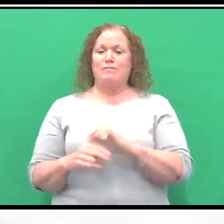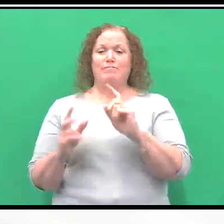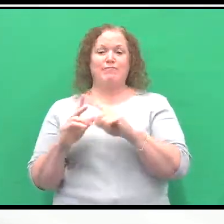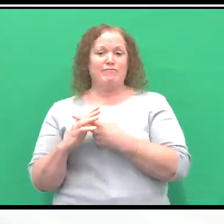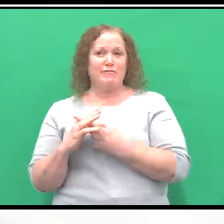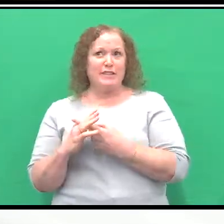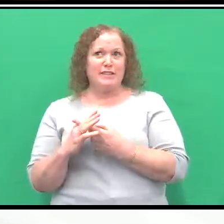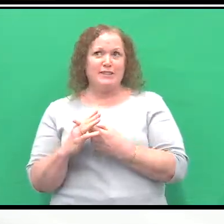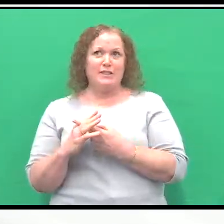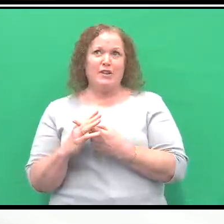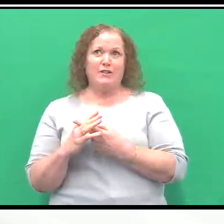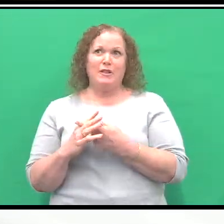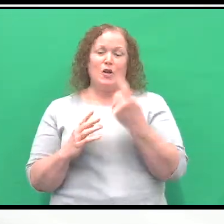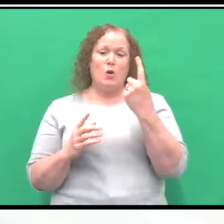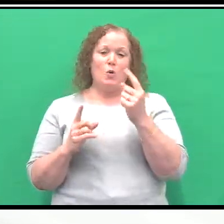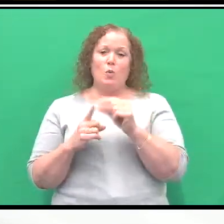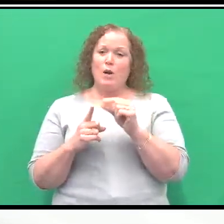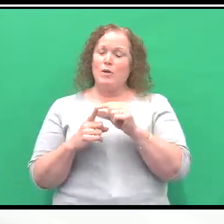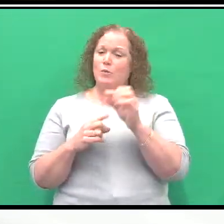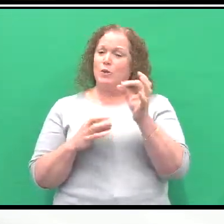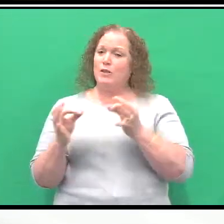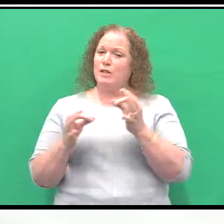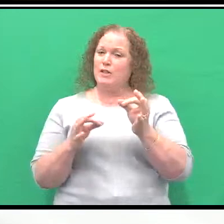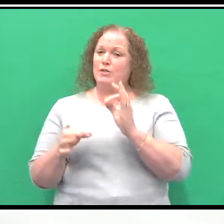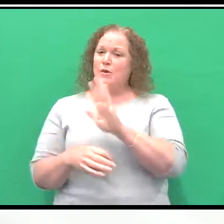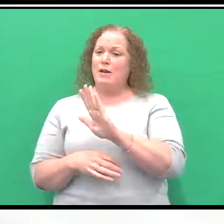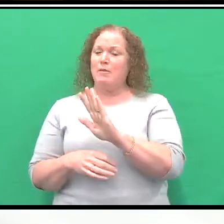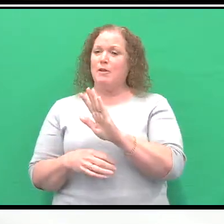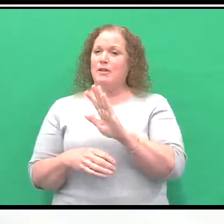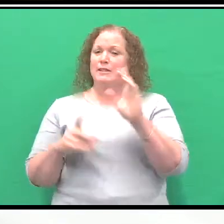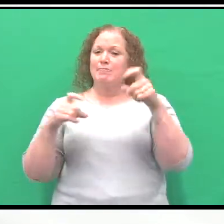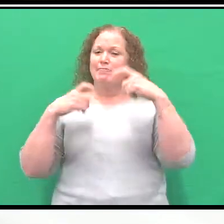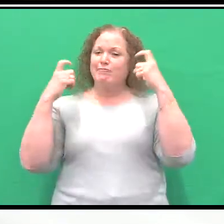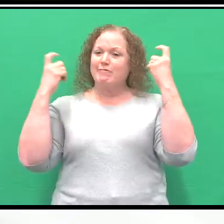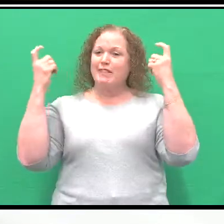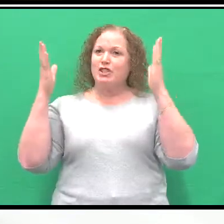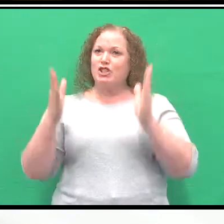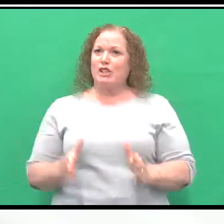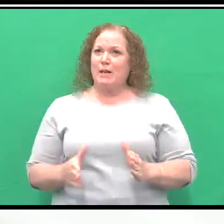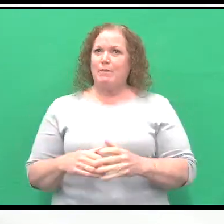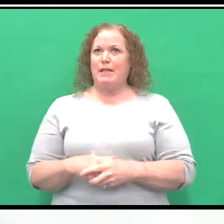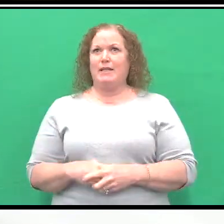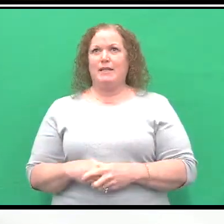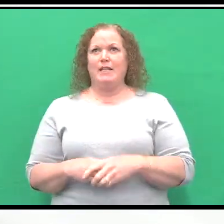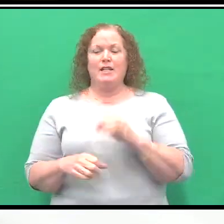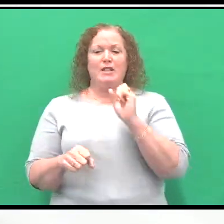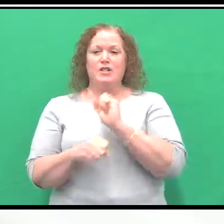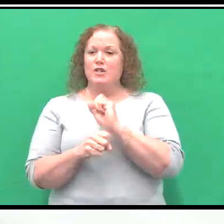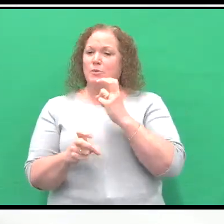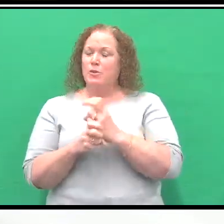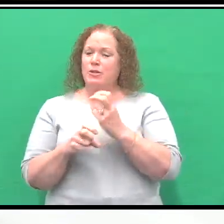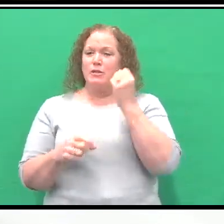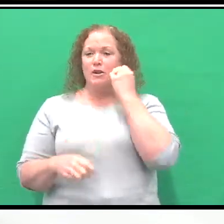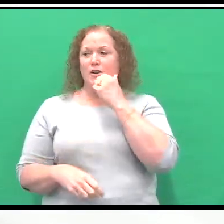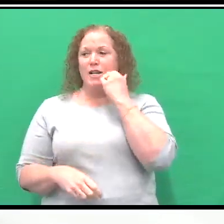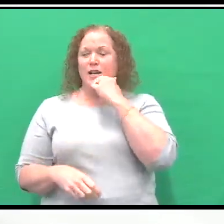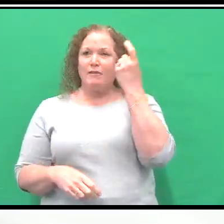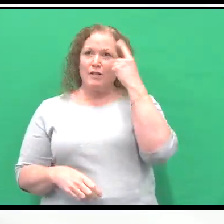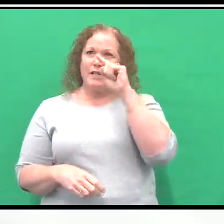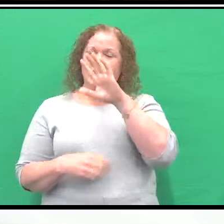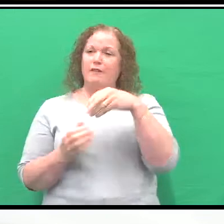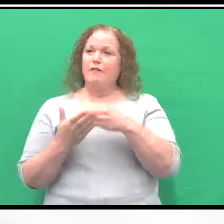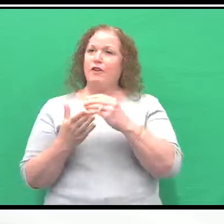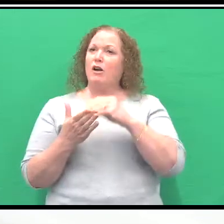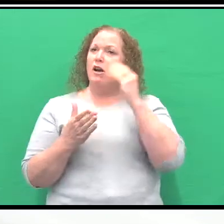in one word, to describe her, she is a champion. She champions every day for all of her students and serves as a